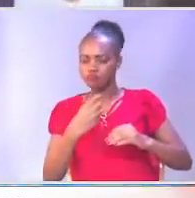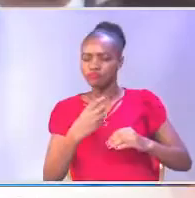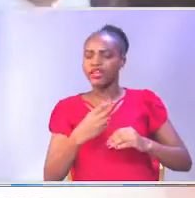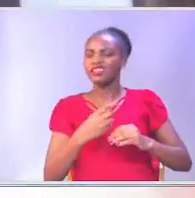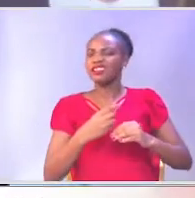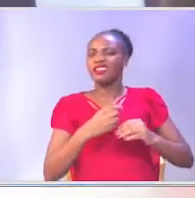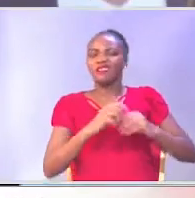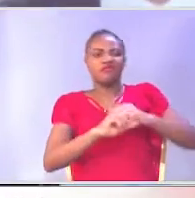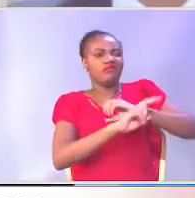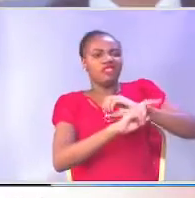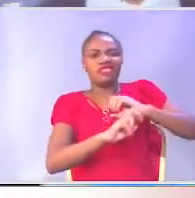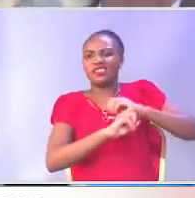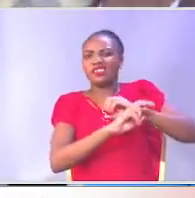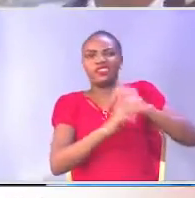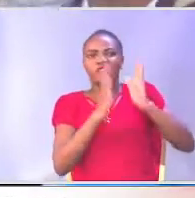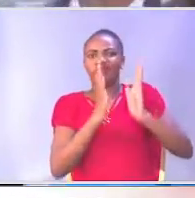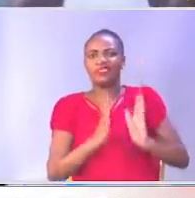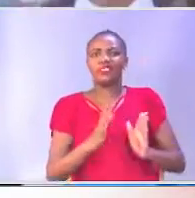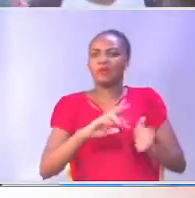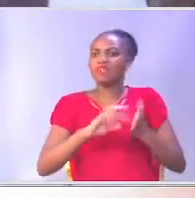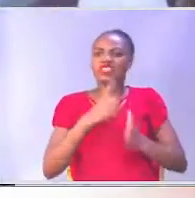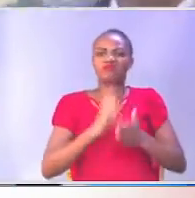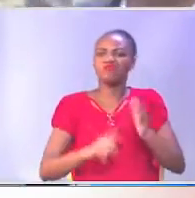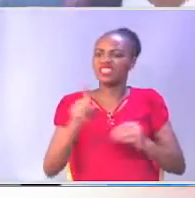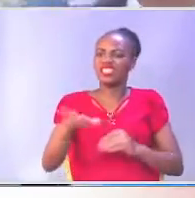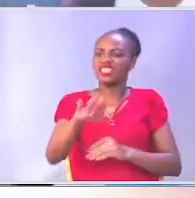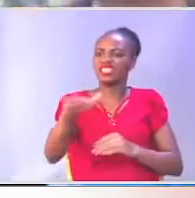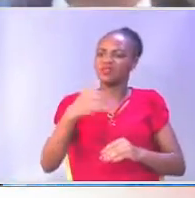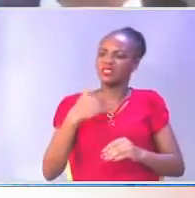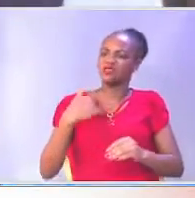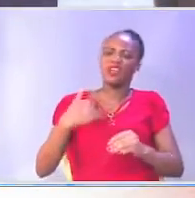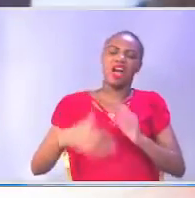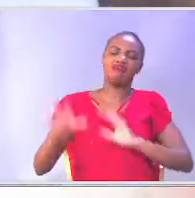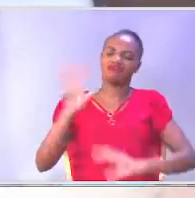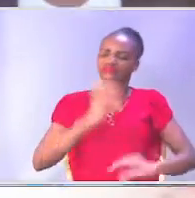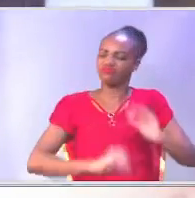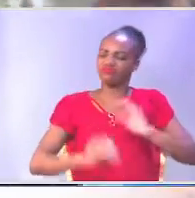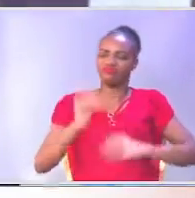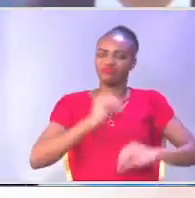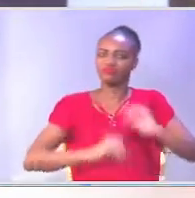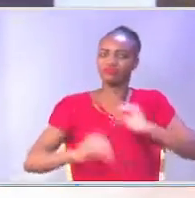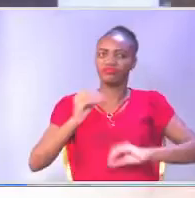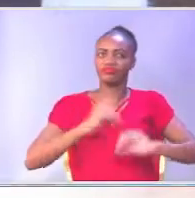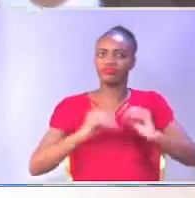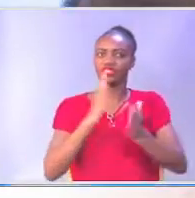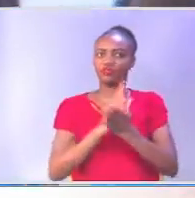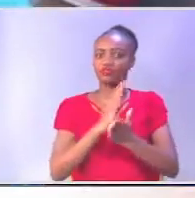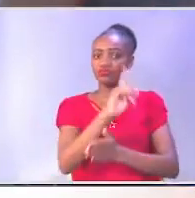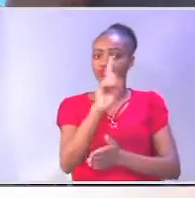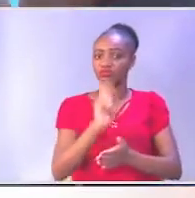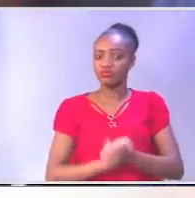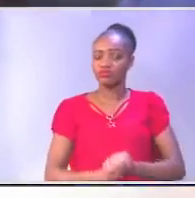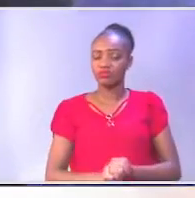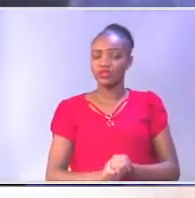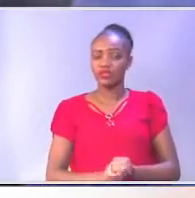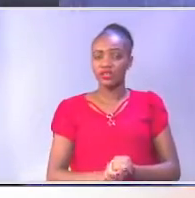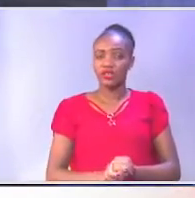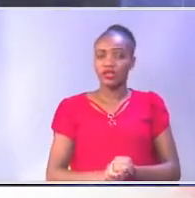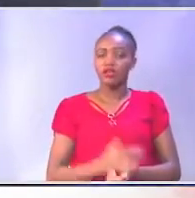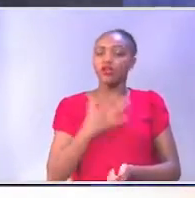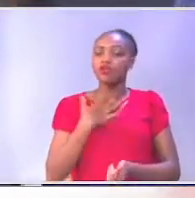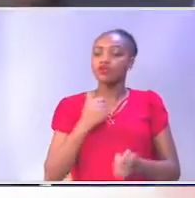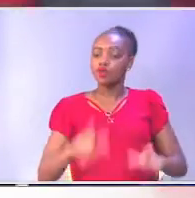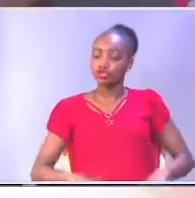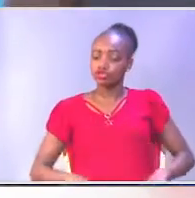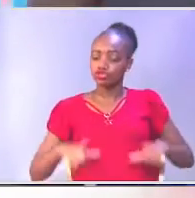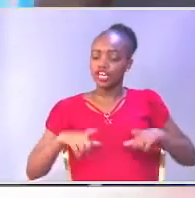wizi. Sio ni kuonesha ni basi ya wezi. Sio ni basi ya wezi. Sio ni ya wezi. Tunataka tuishi kama